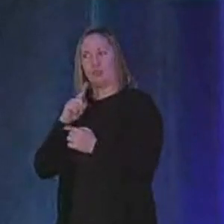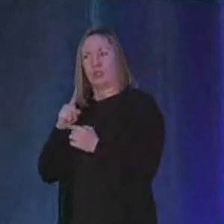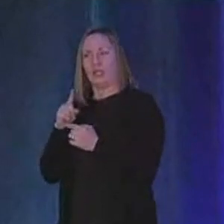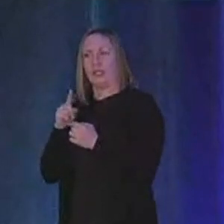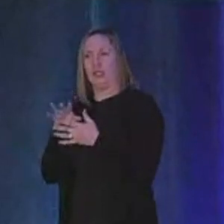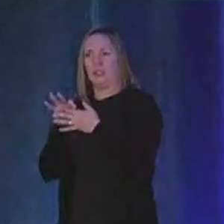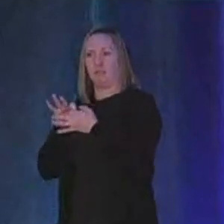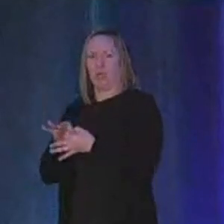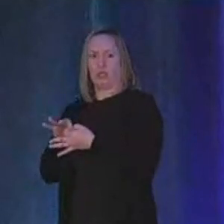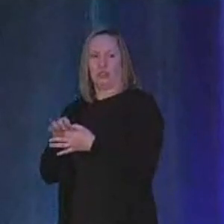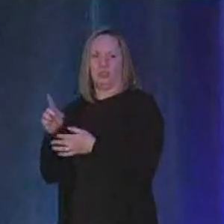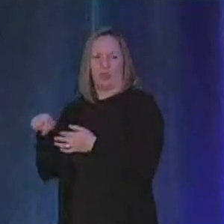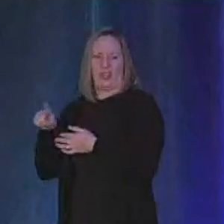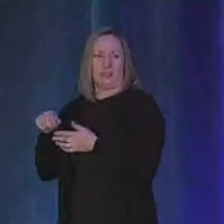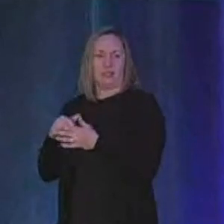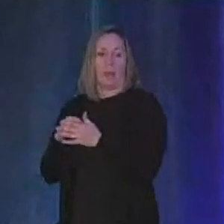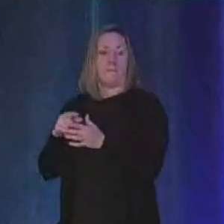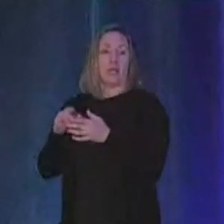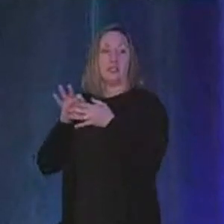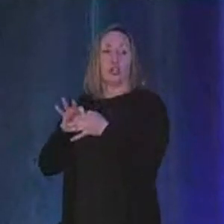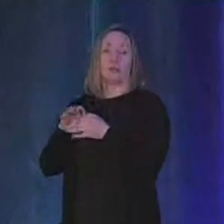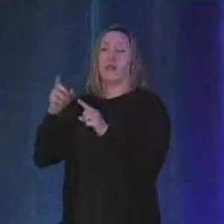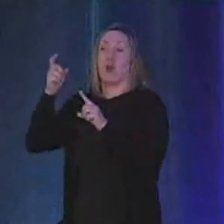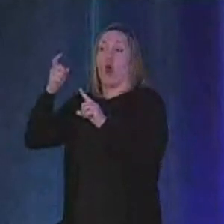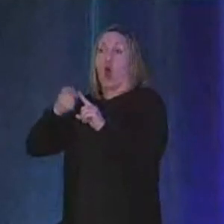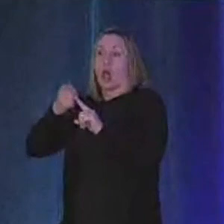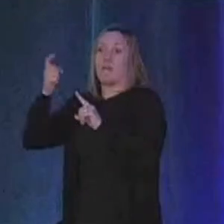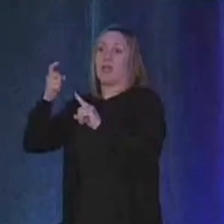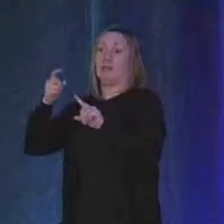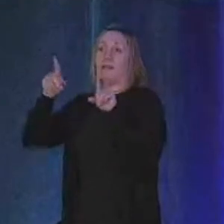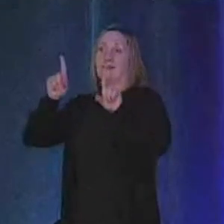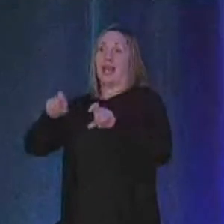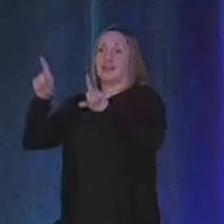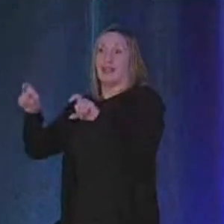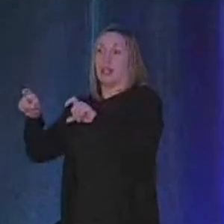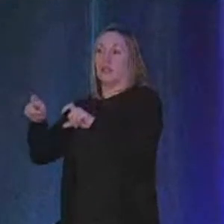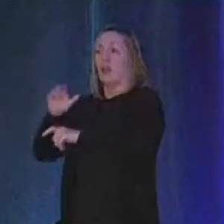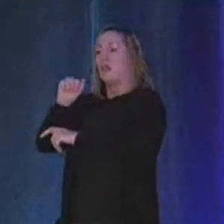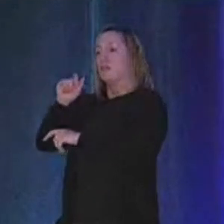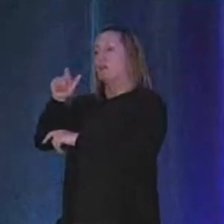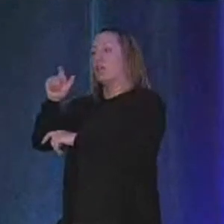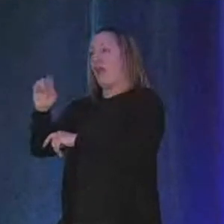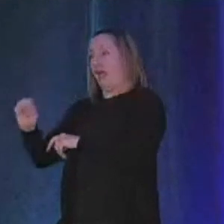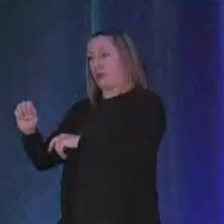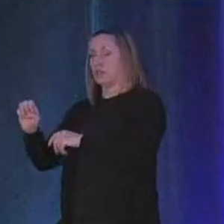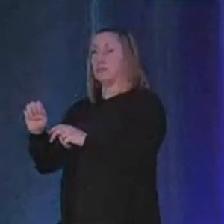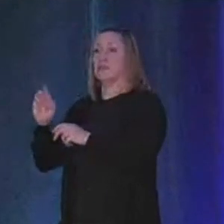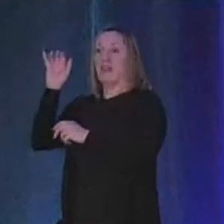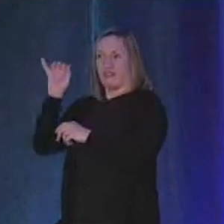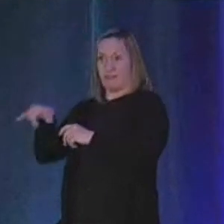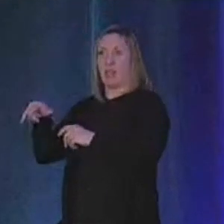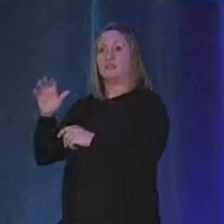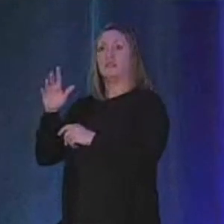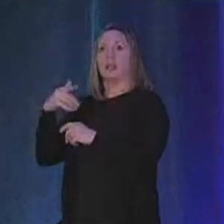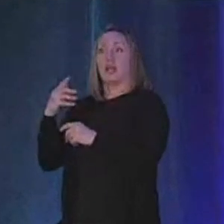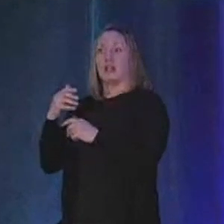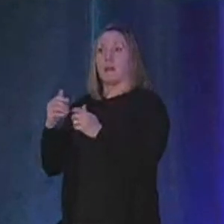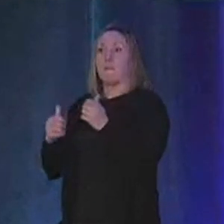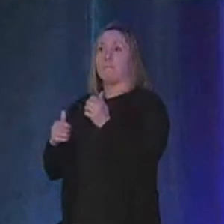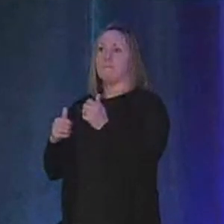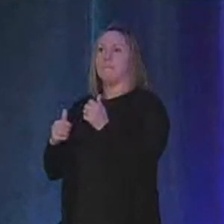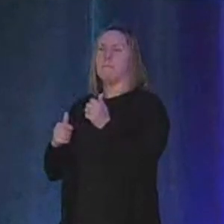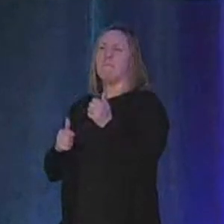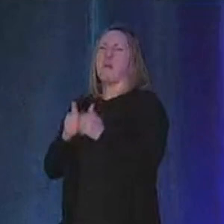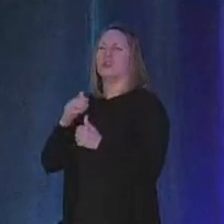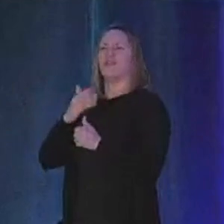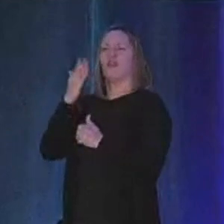use case. In terms of the automated testing that we'd use for that, there's Axe. That's going to be in like most of your front-end frameworks.